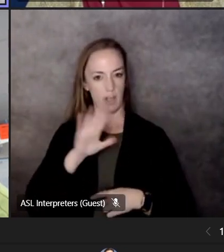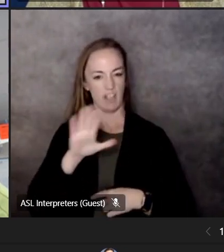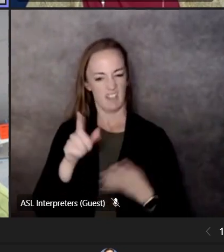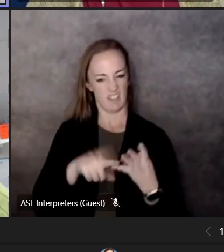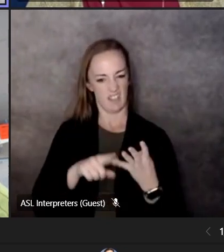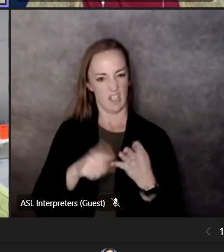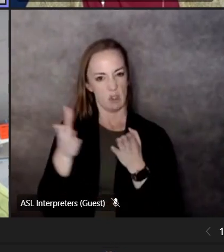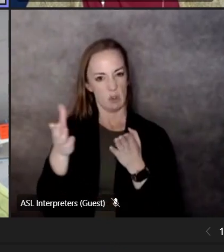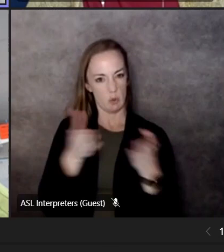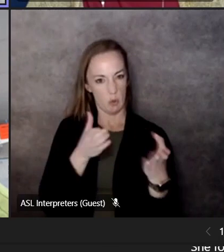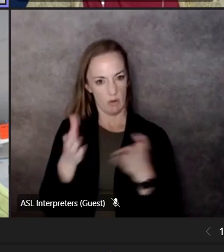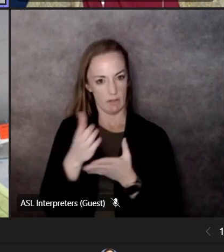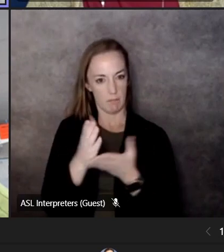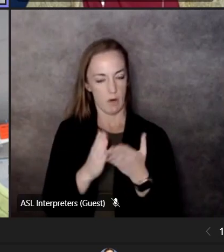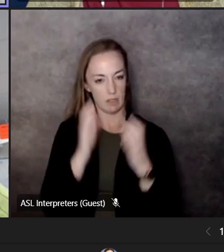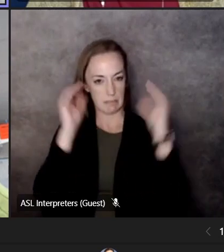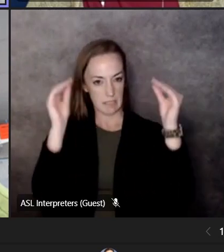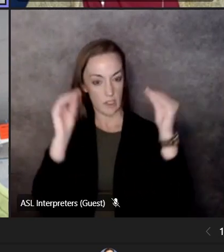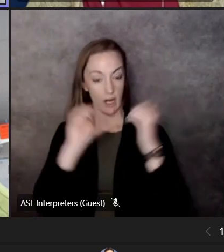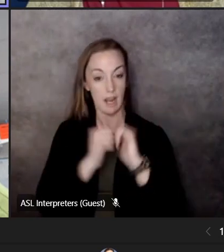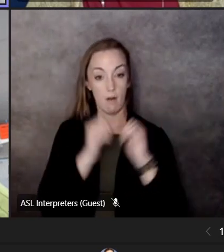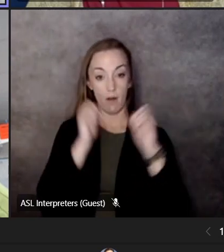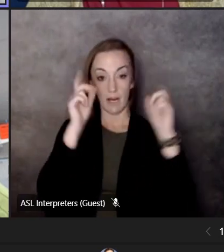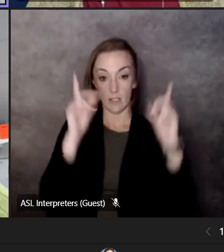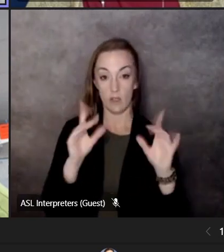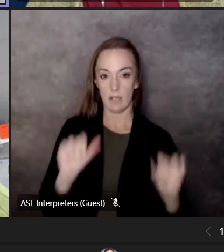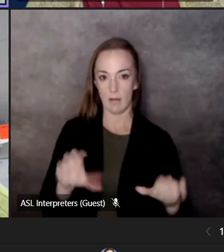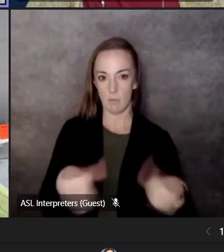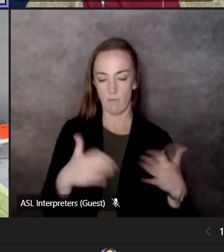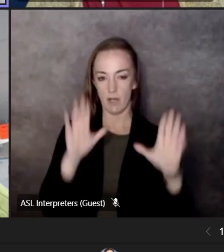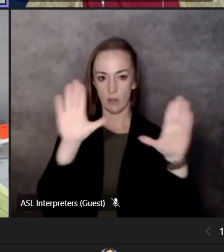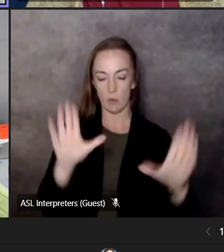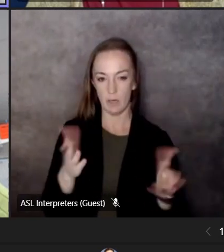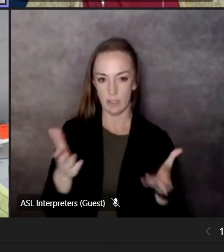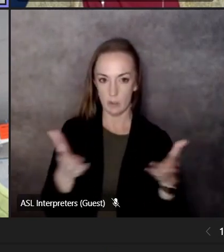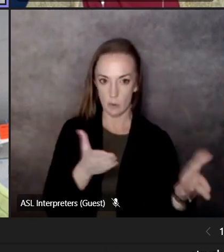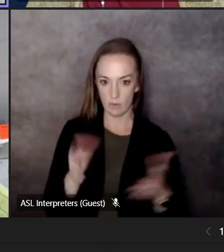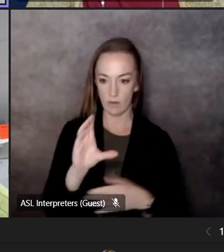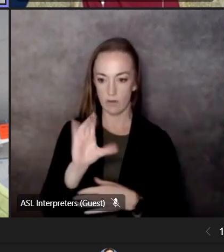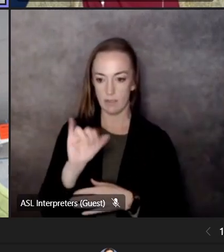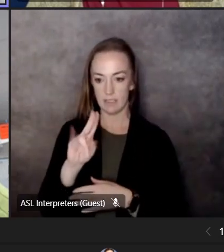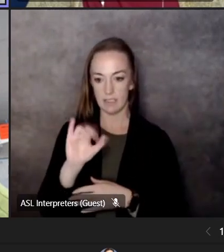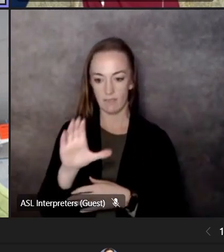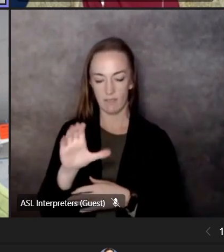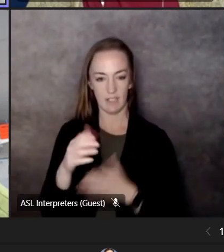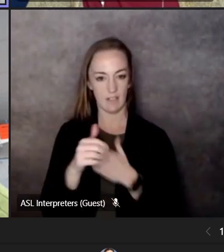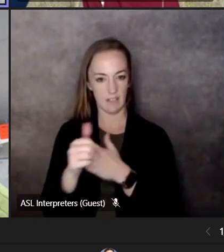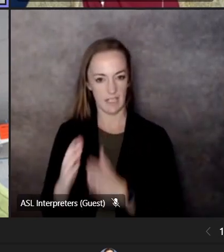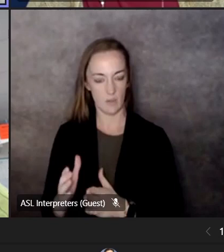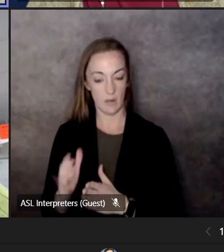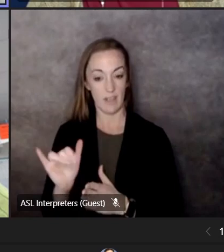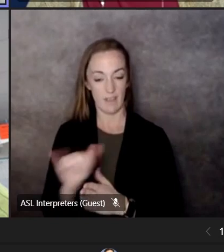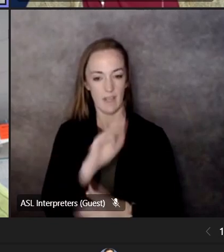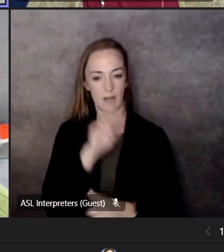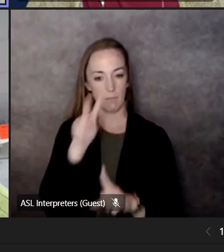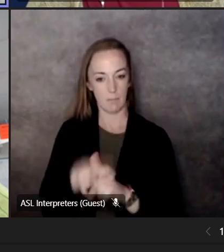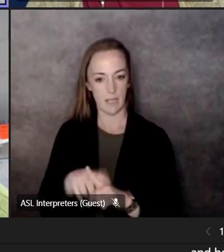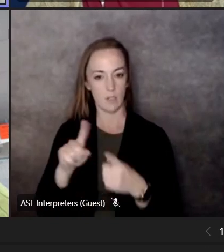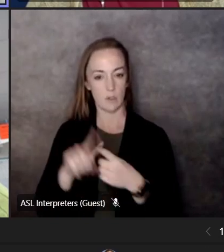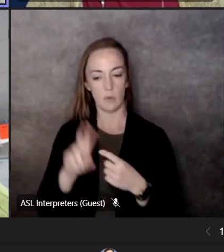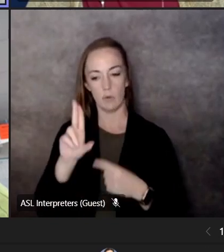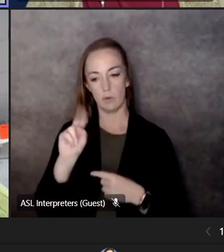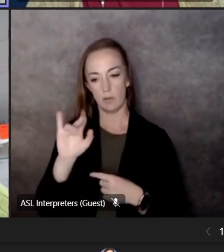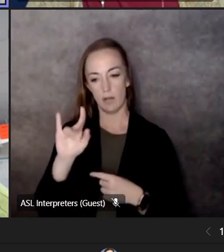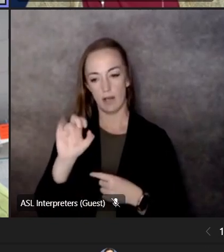how educators can be of great service and servant leaders, and how this connects to the United We Learn campaign as we work